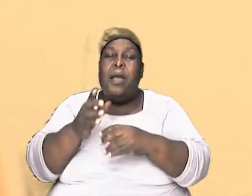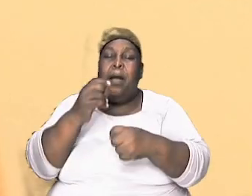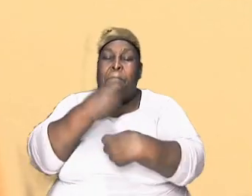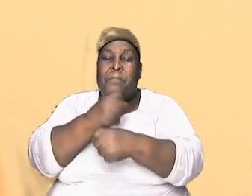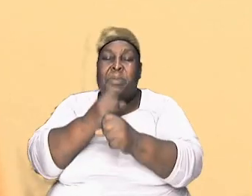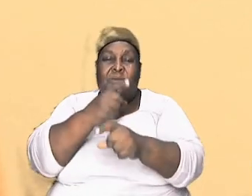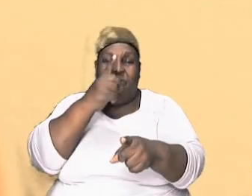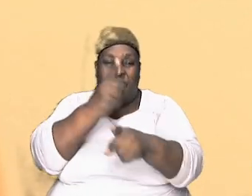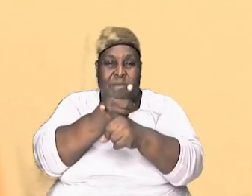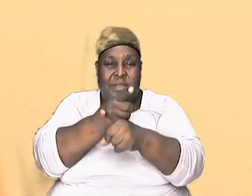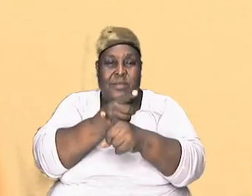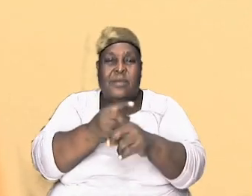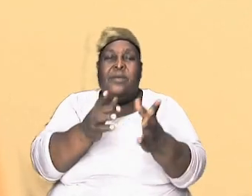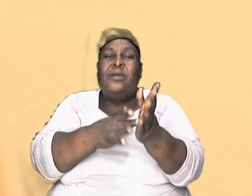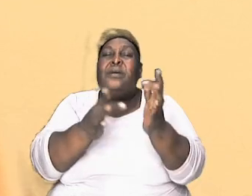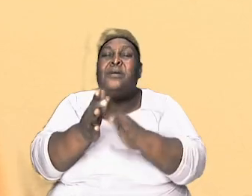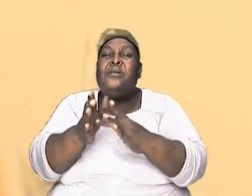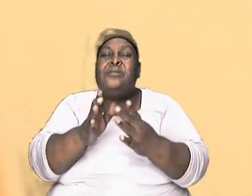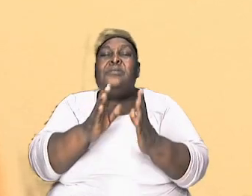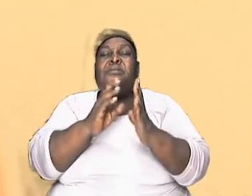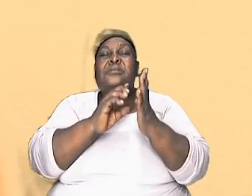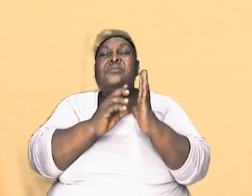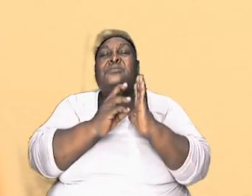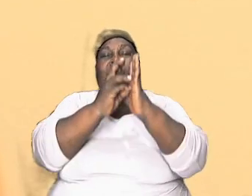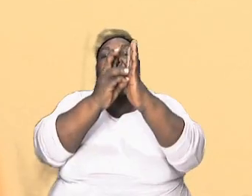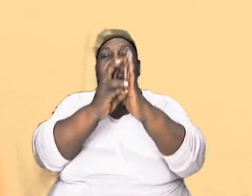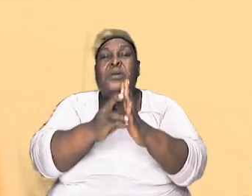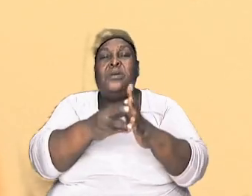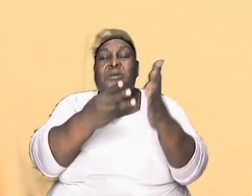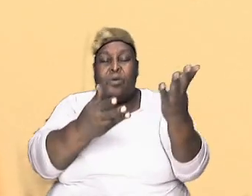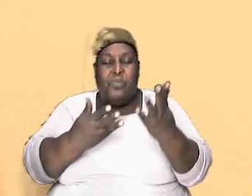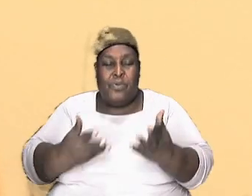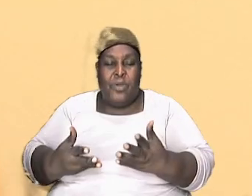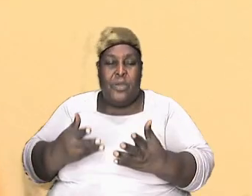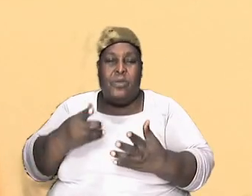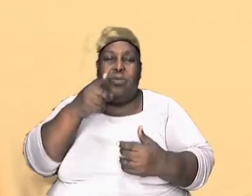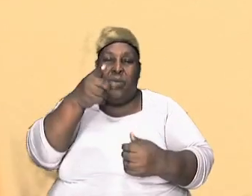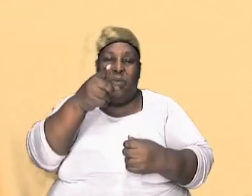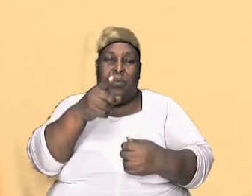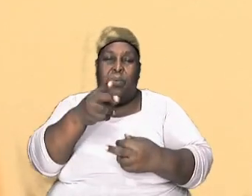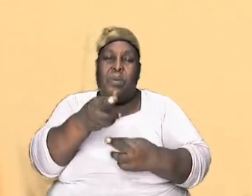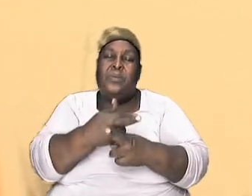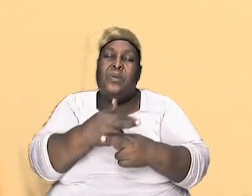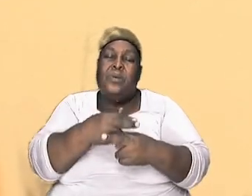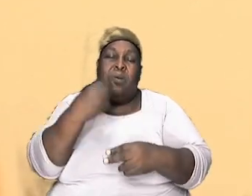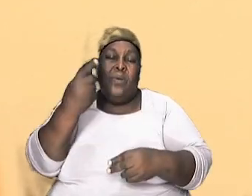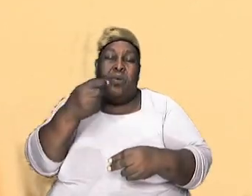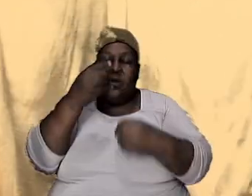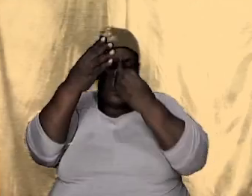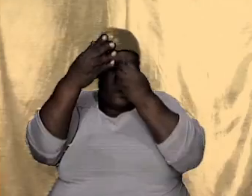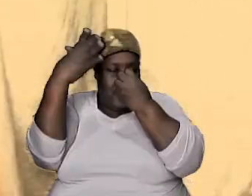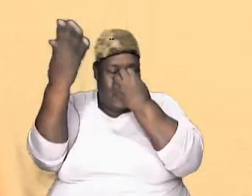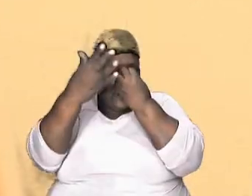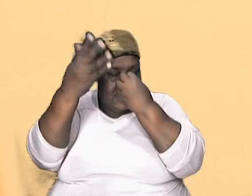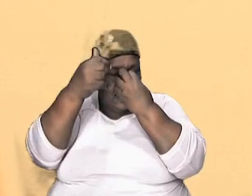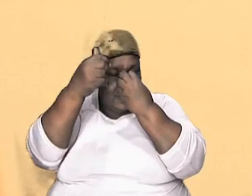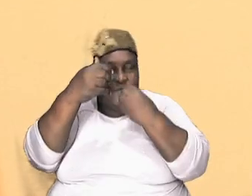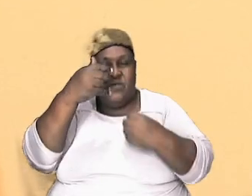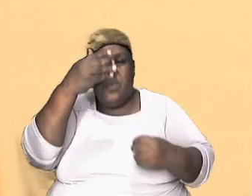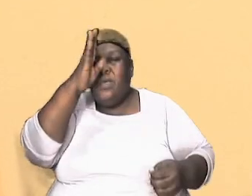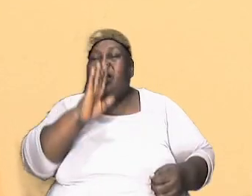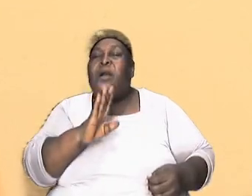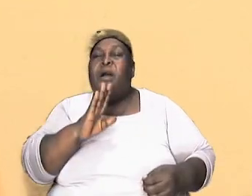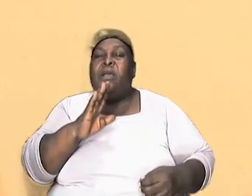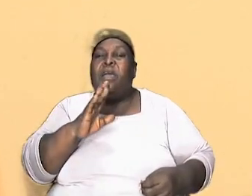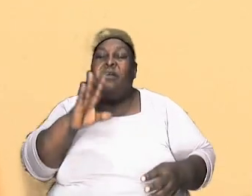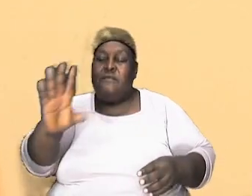right. Jesus is willing to pull you back into his presence. For only in his presence we can find sweet communion. Only in his